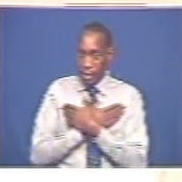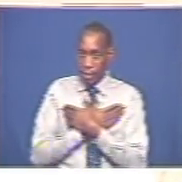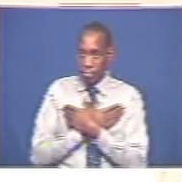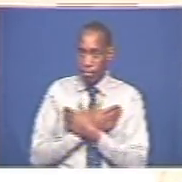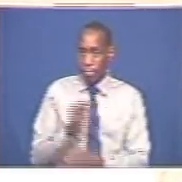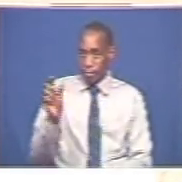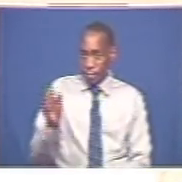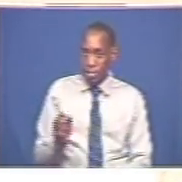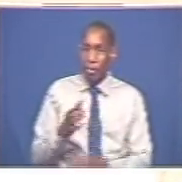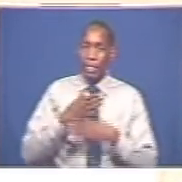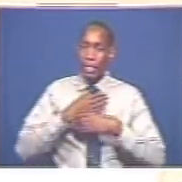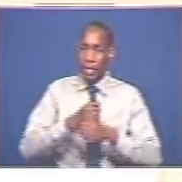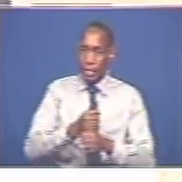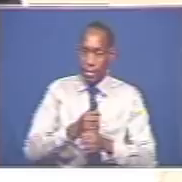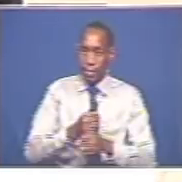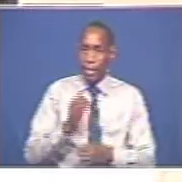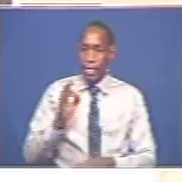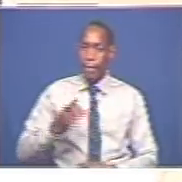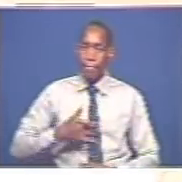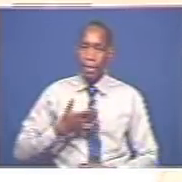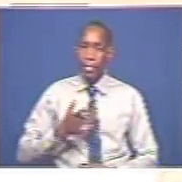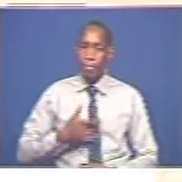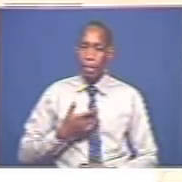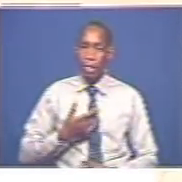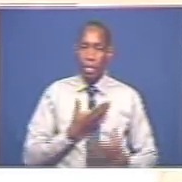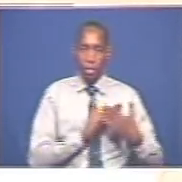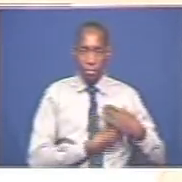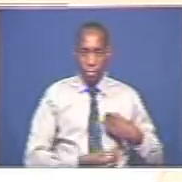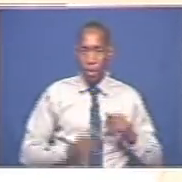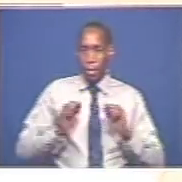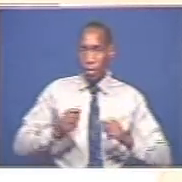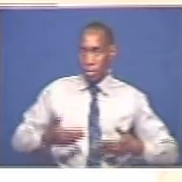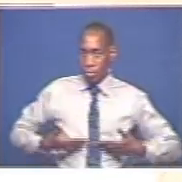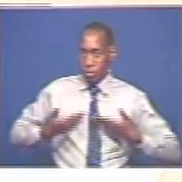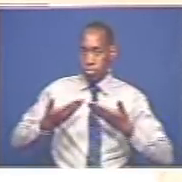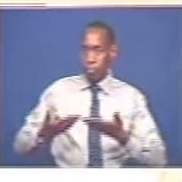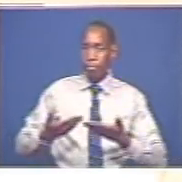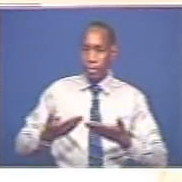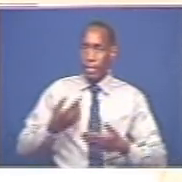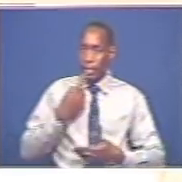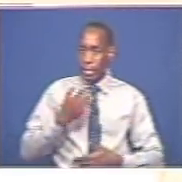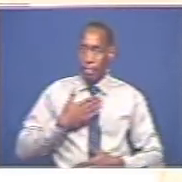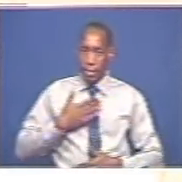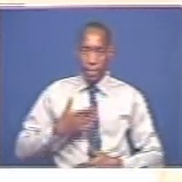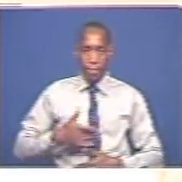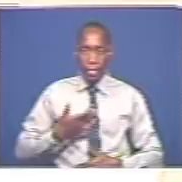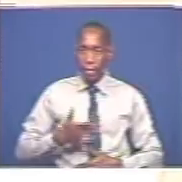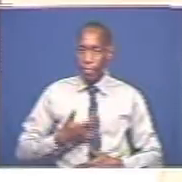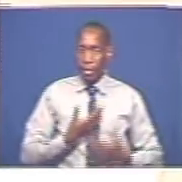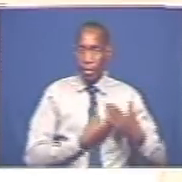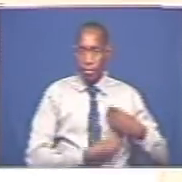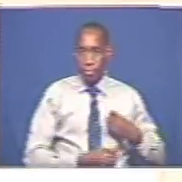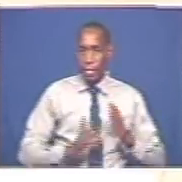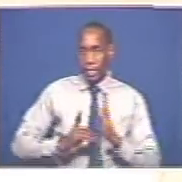that you can trust. And if I'm feeling low, mm. I can come and tell you I'm not feeling very well. So I think we need to develop